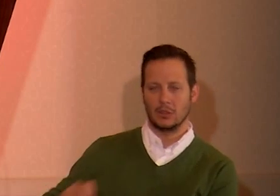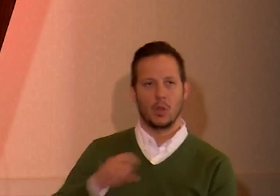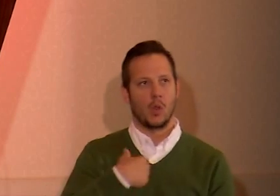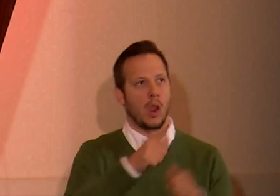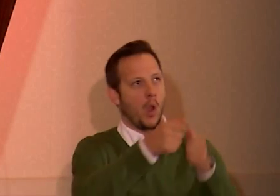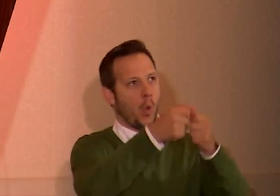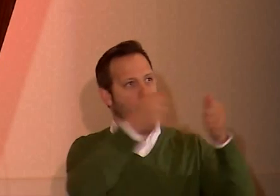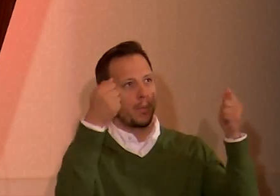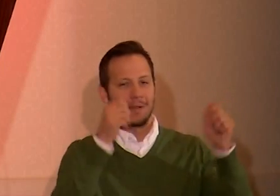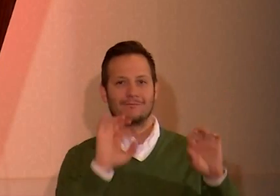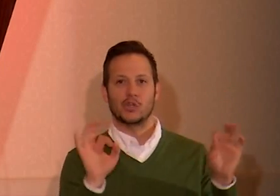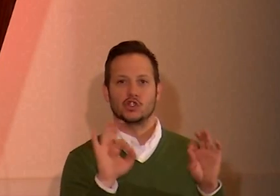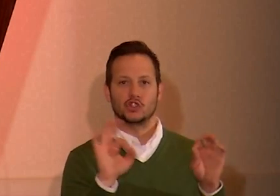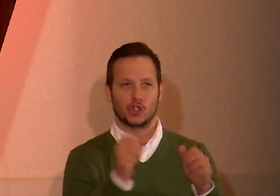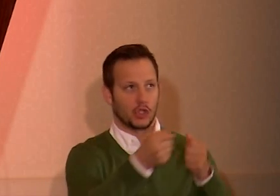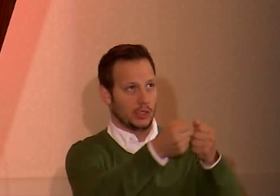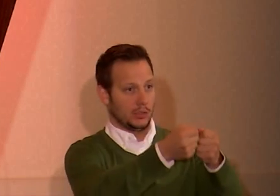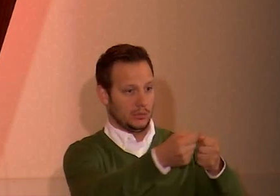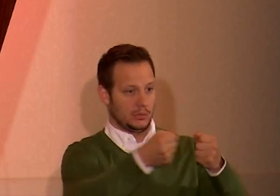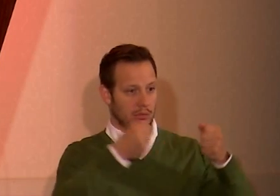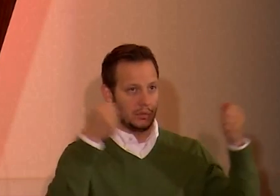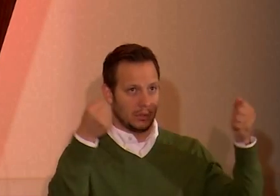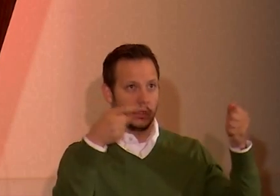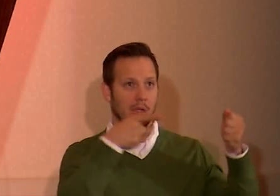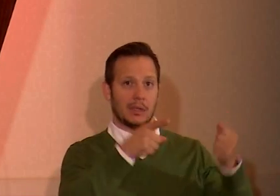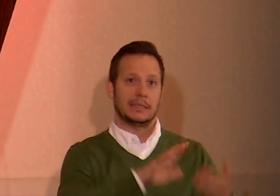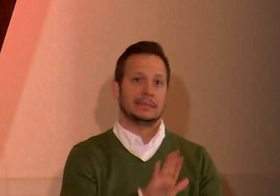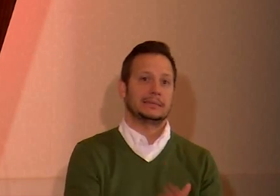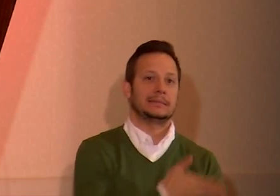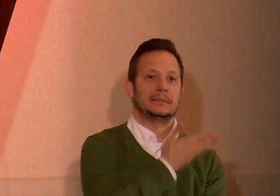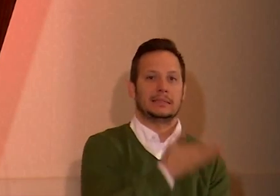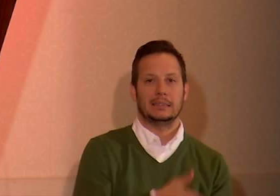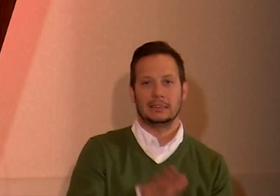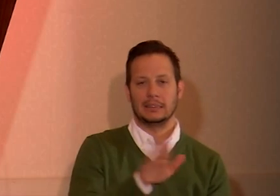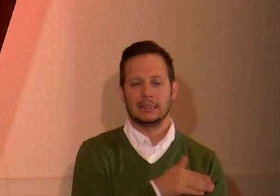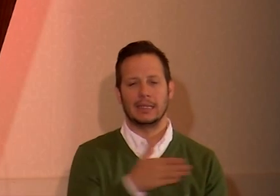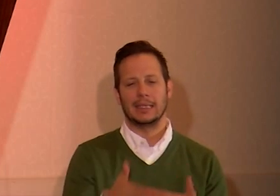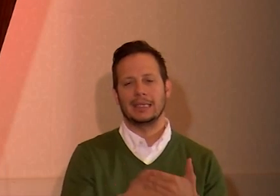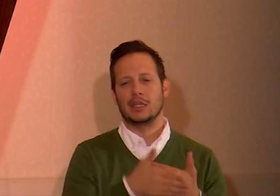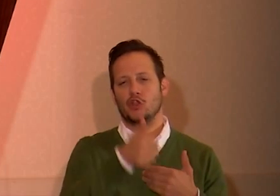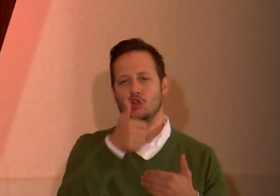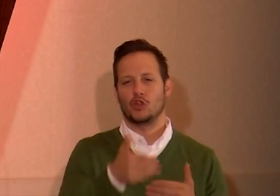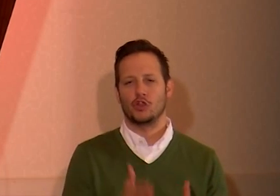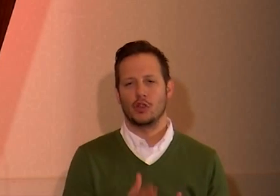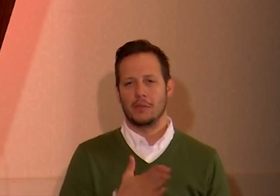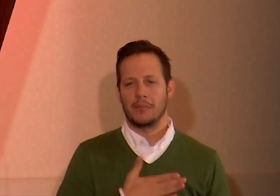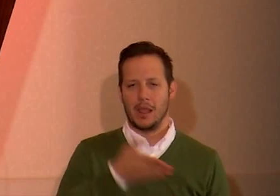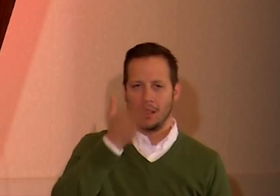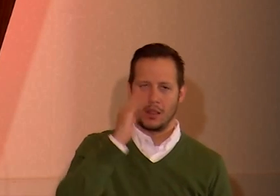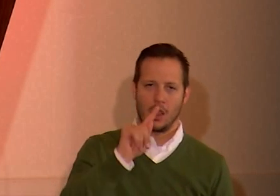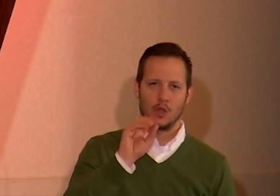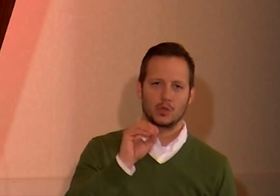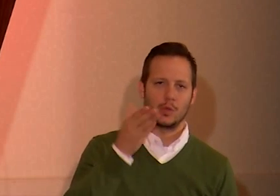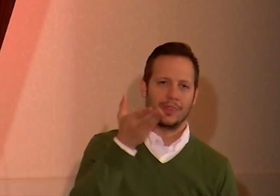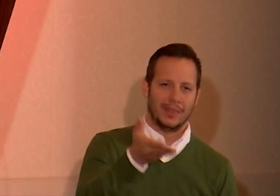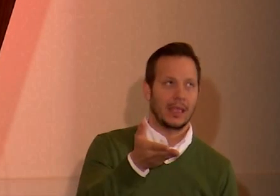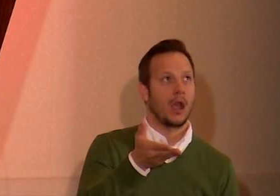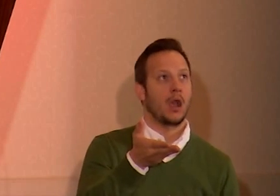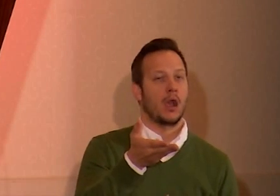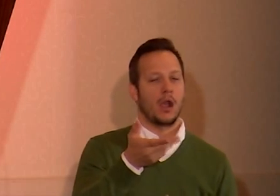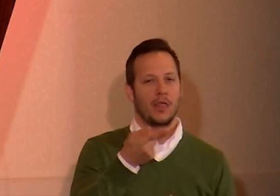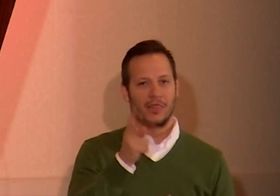Mennonite company, and as I open the doors, it starts to sing a verse of "Nearer My God to Thee," then maybe I'll think that it actually